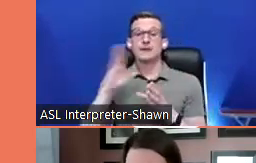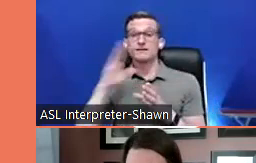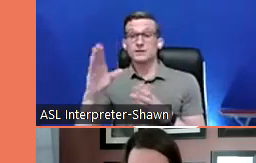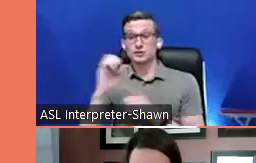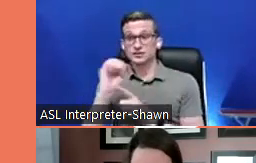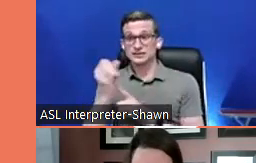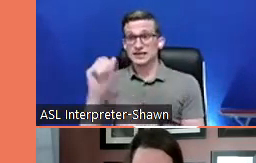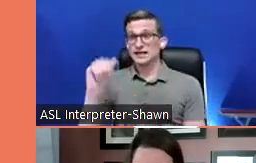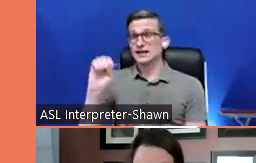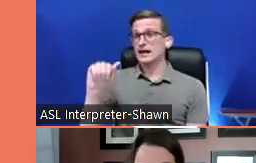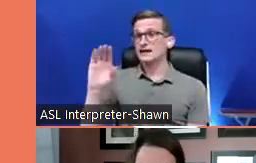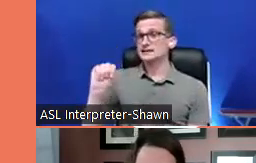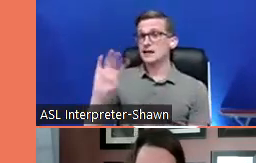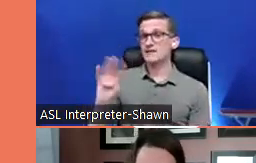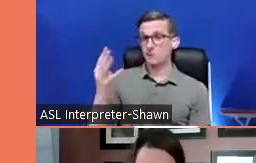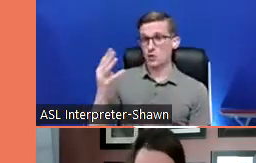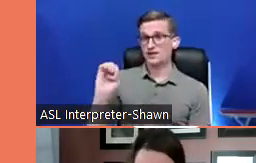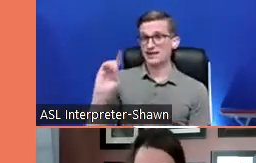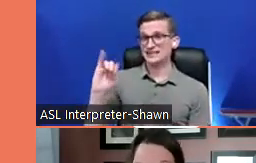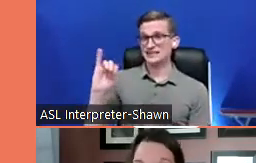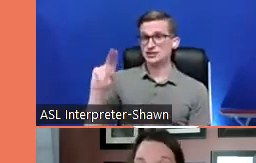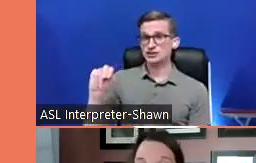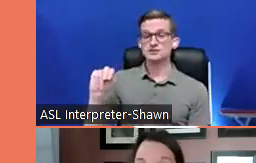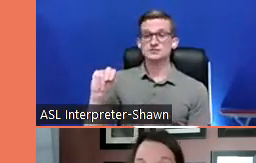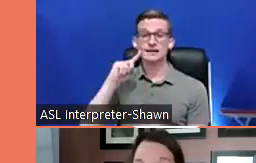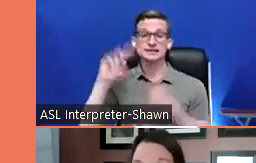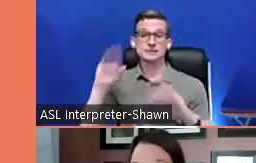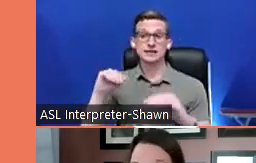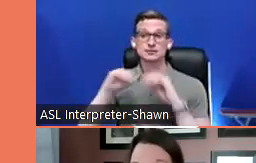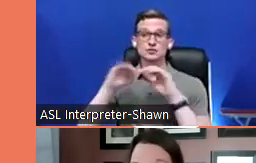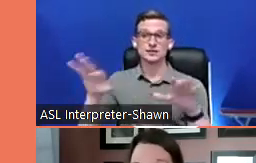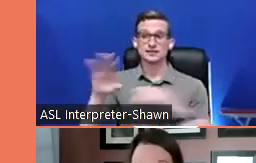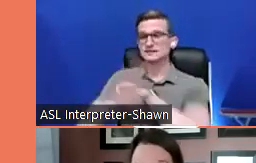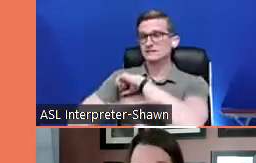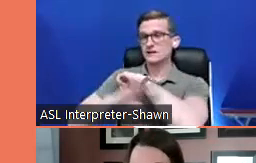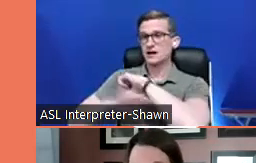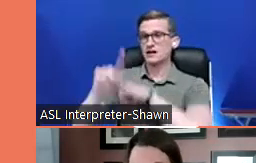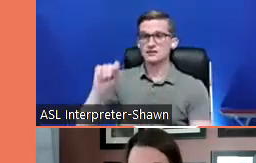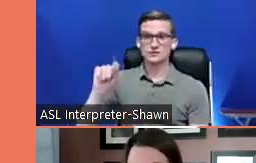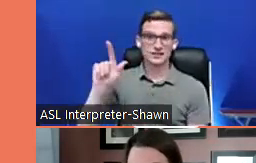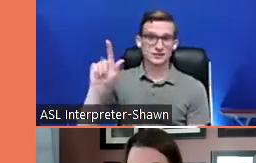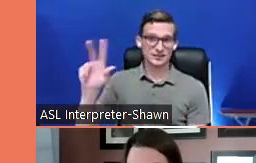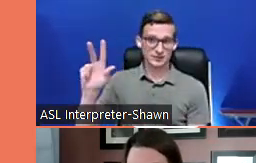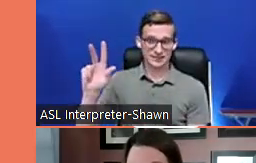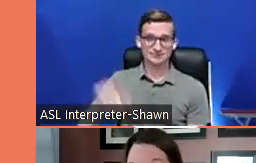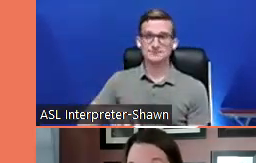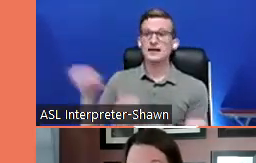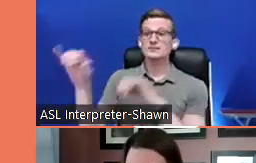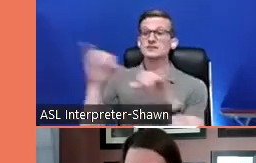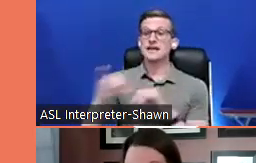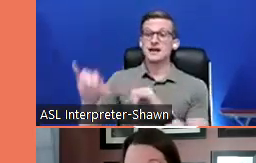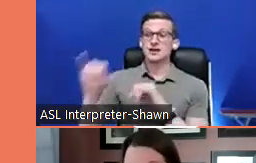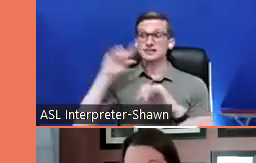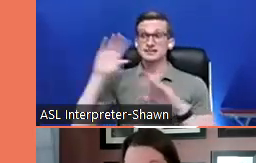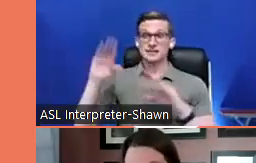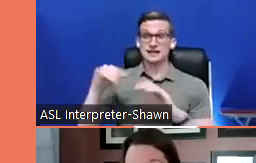edition is expected to release in fall of 2023. These standards are not expected of Colorado providers